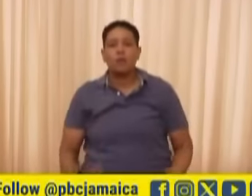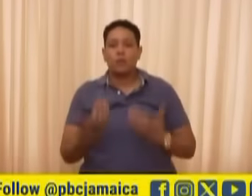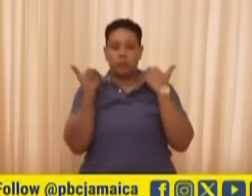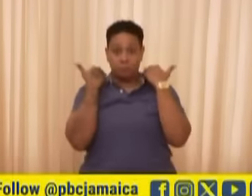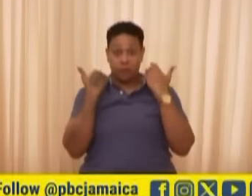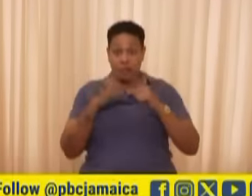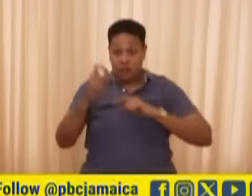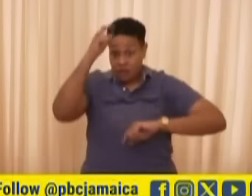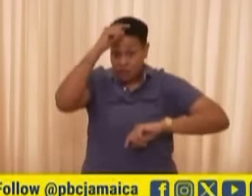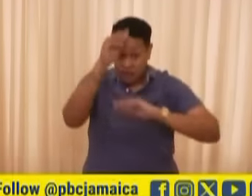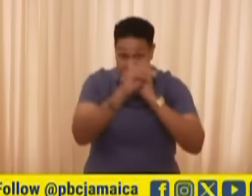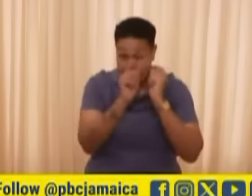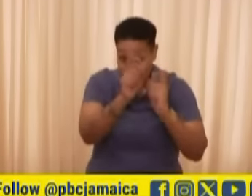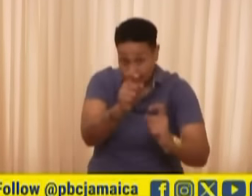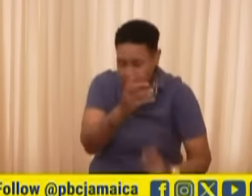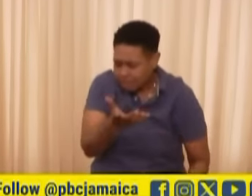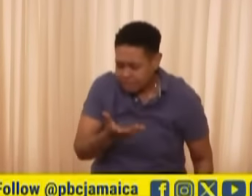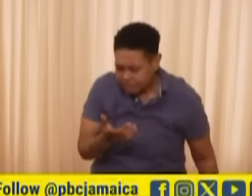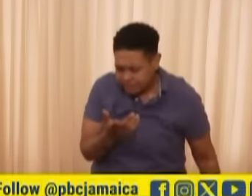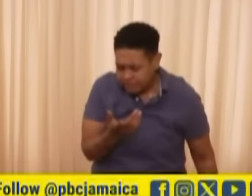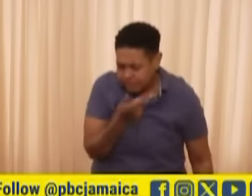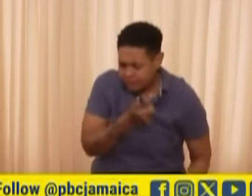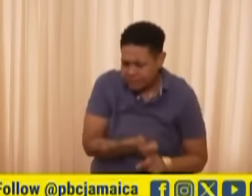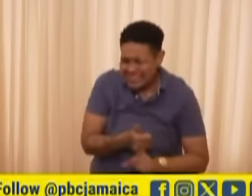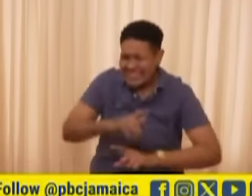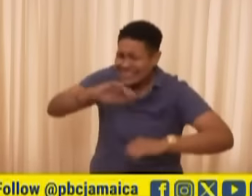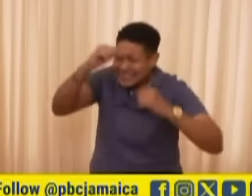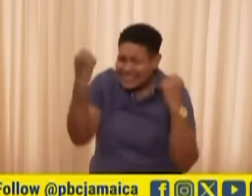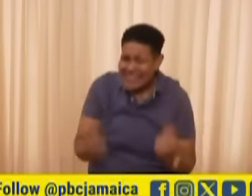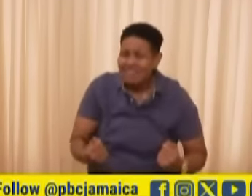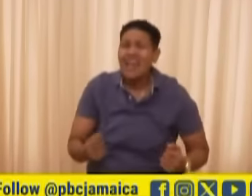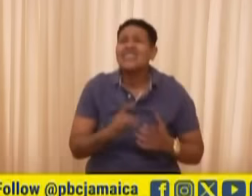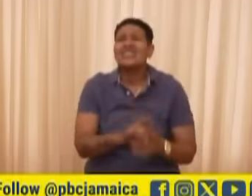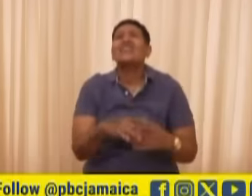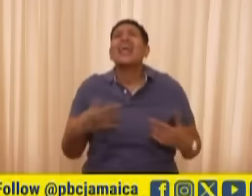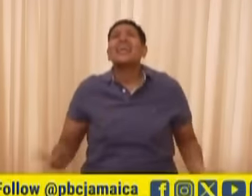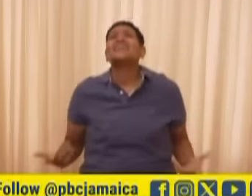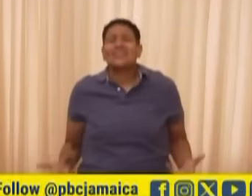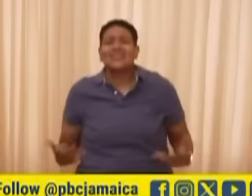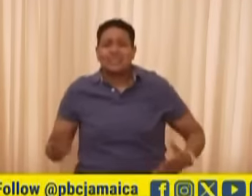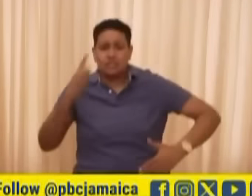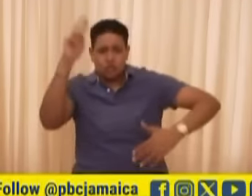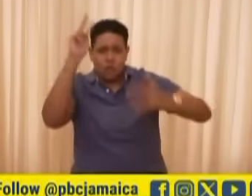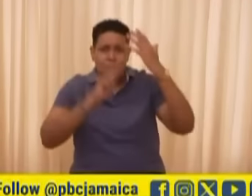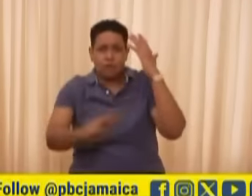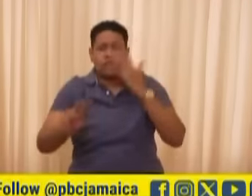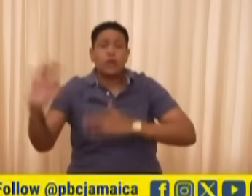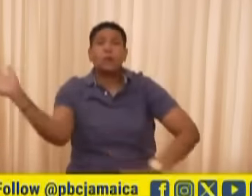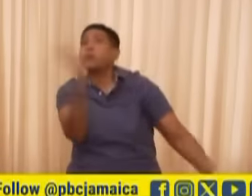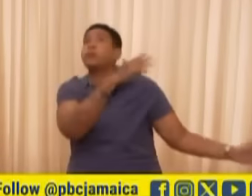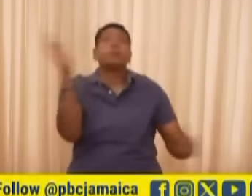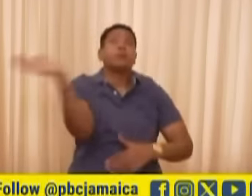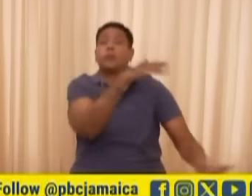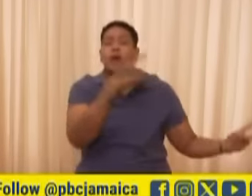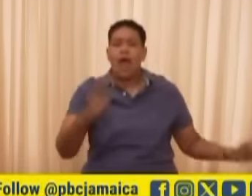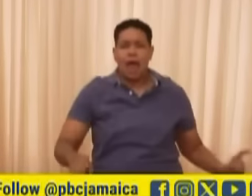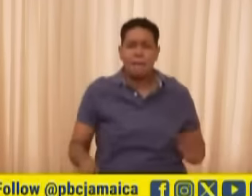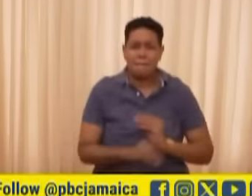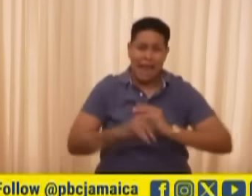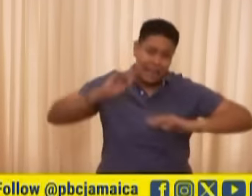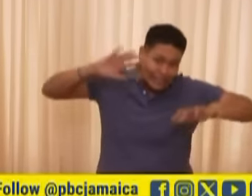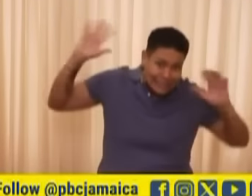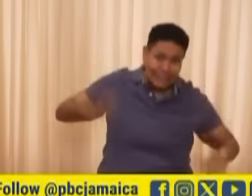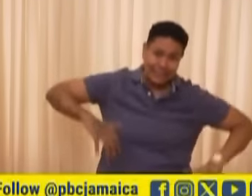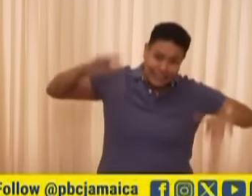given not just the severity in terms of the projected wind and